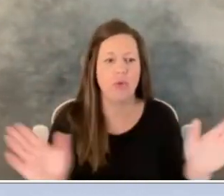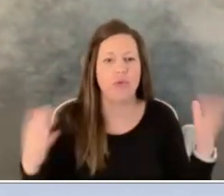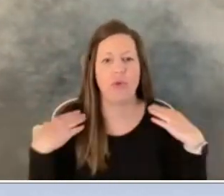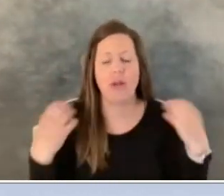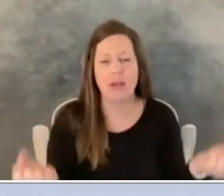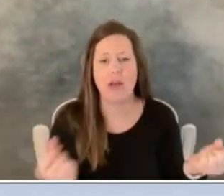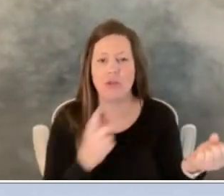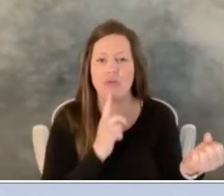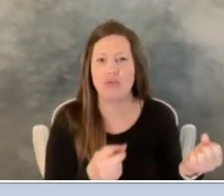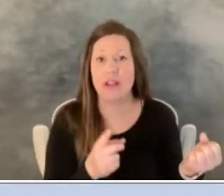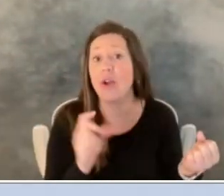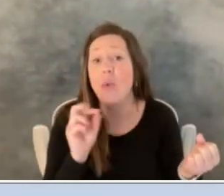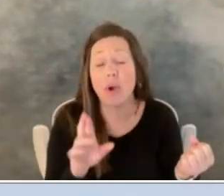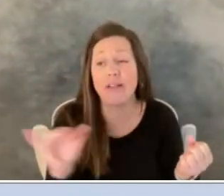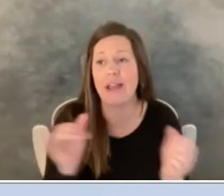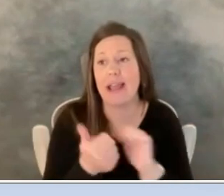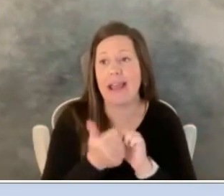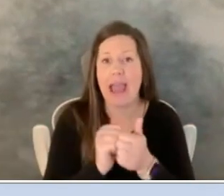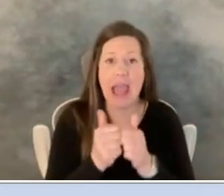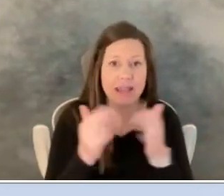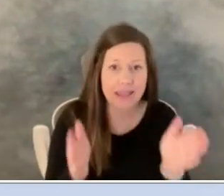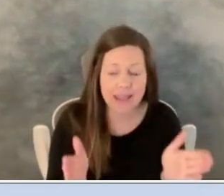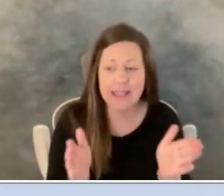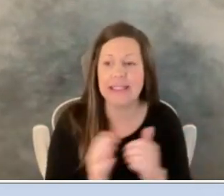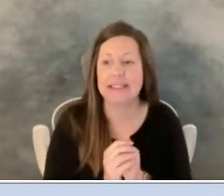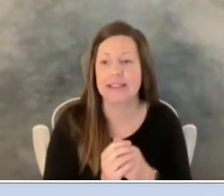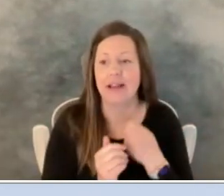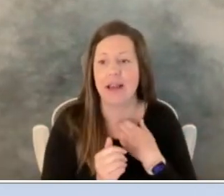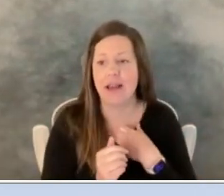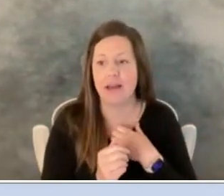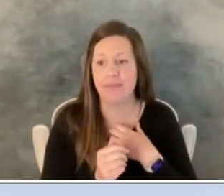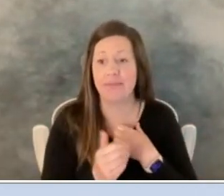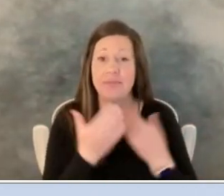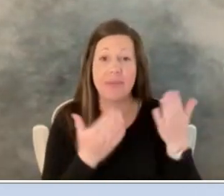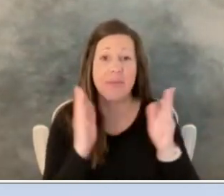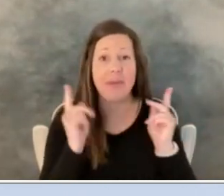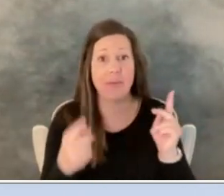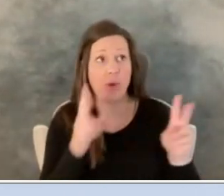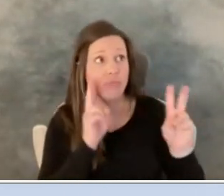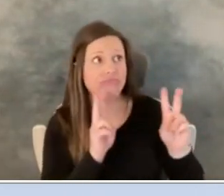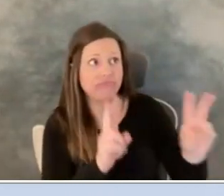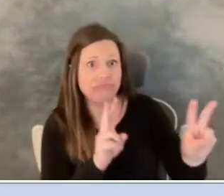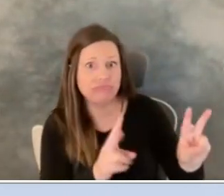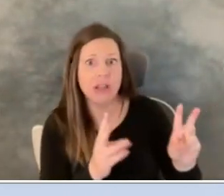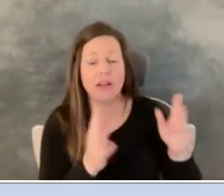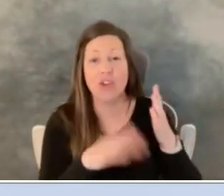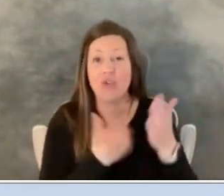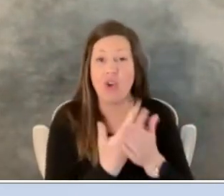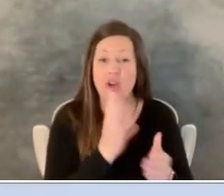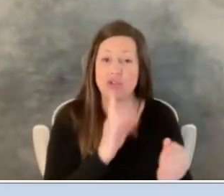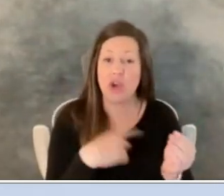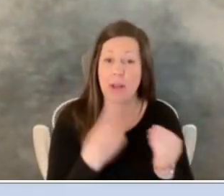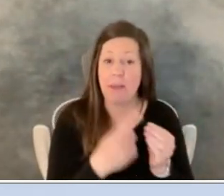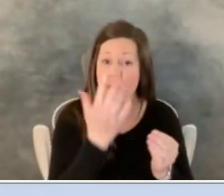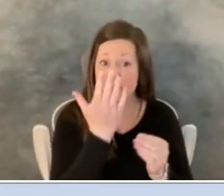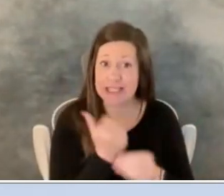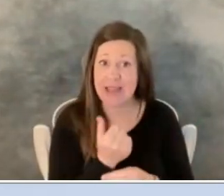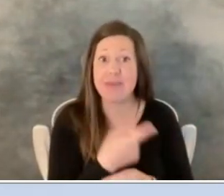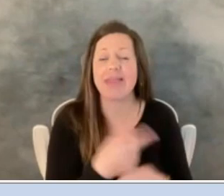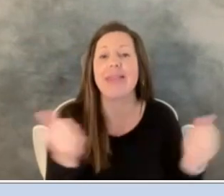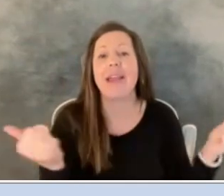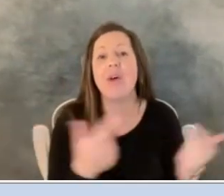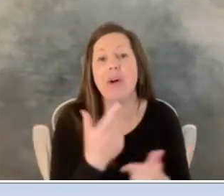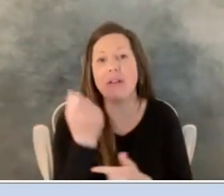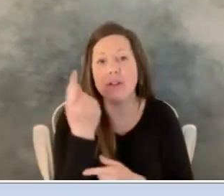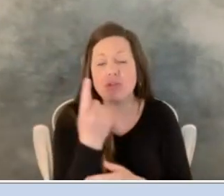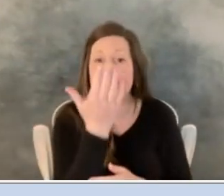or your athletes that you might idolize, they're all talking about sleep a lot more because they're all understanding that sleep is a vital part